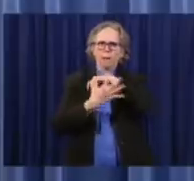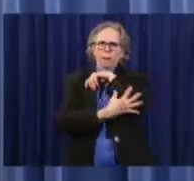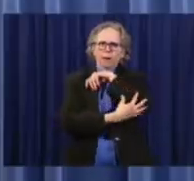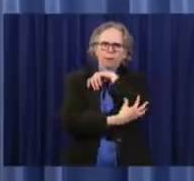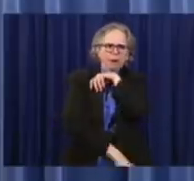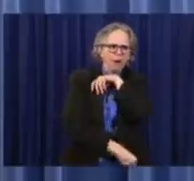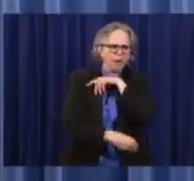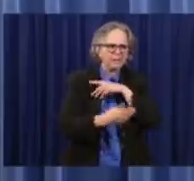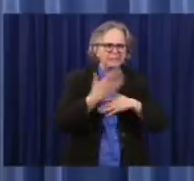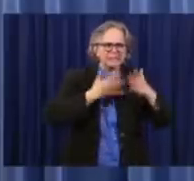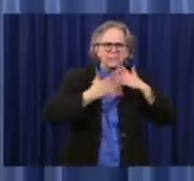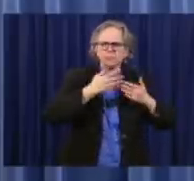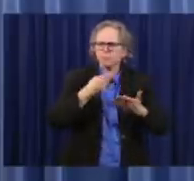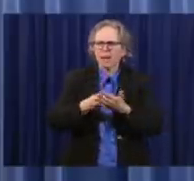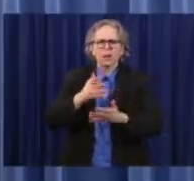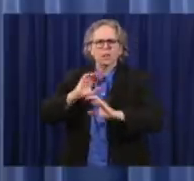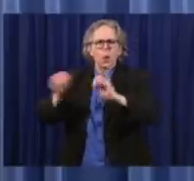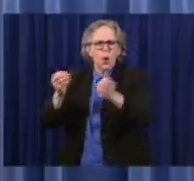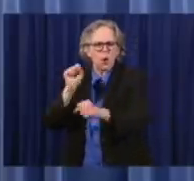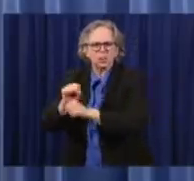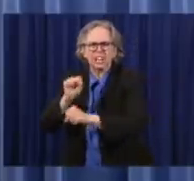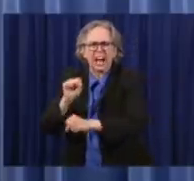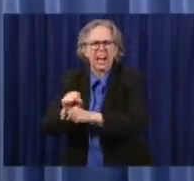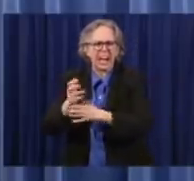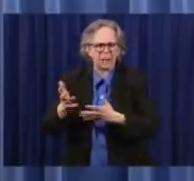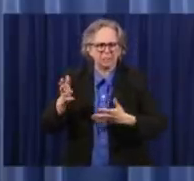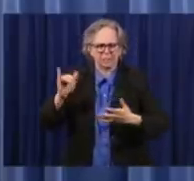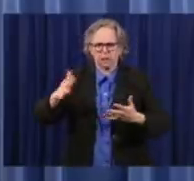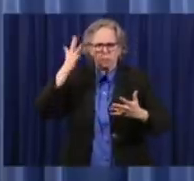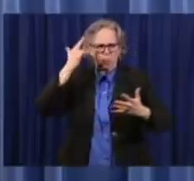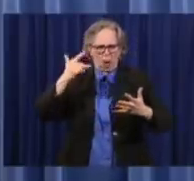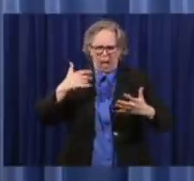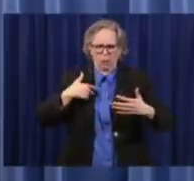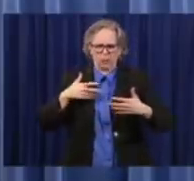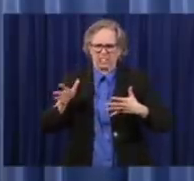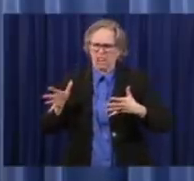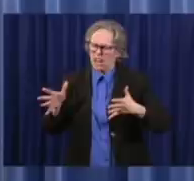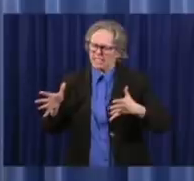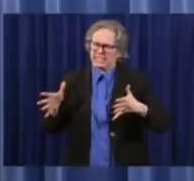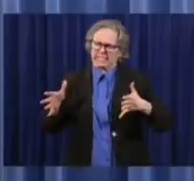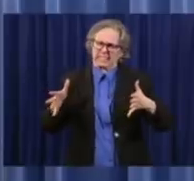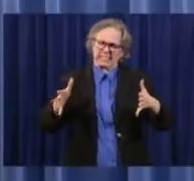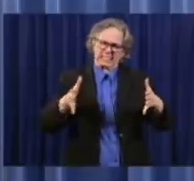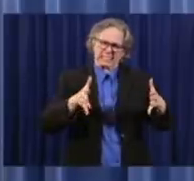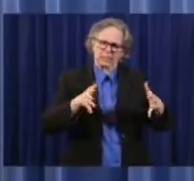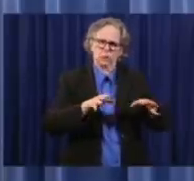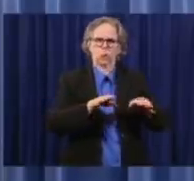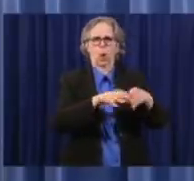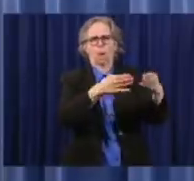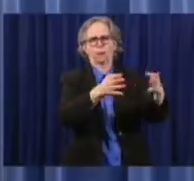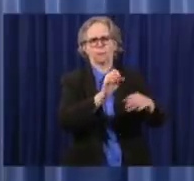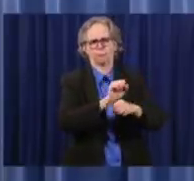they're unemployed, and that's why we're pushing to get us back open just as fast as we can. And we're